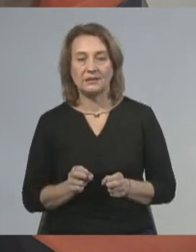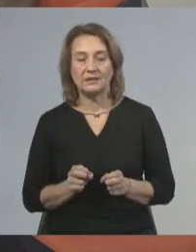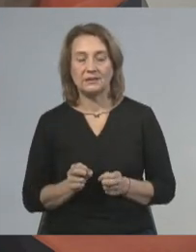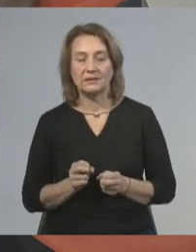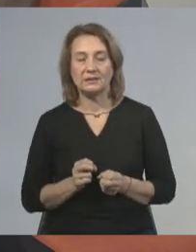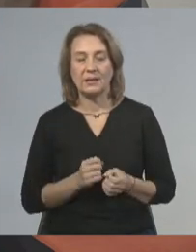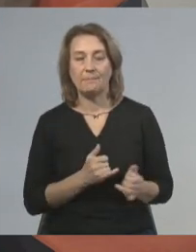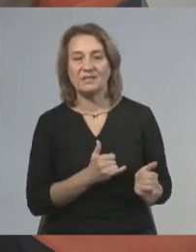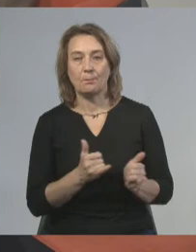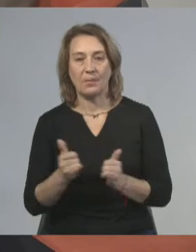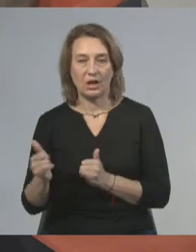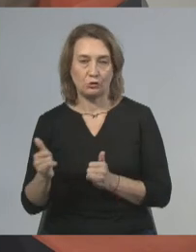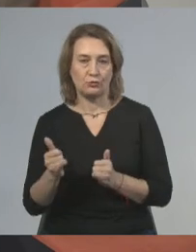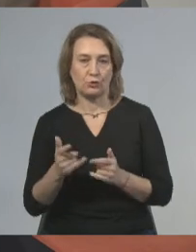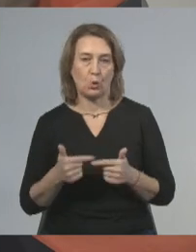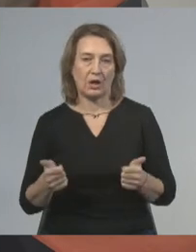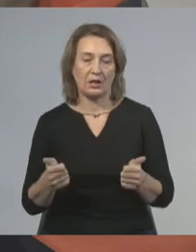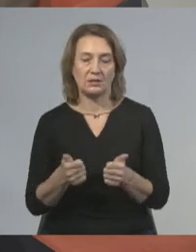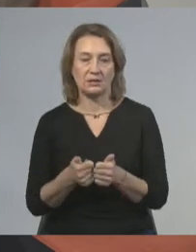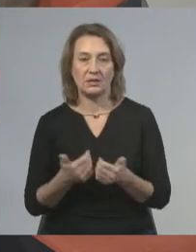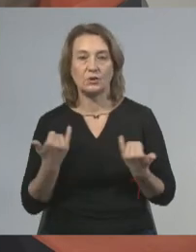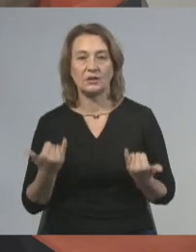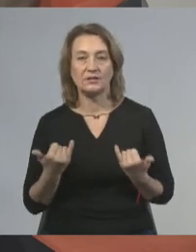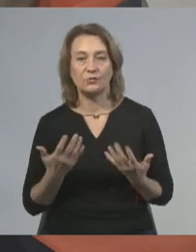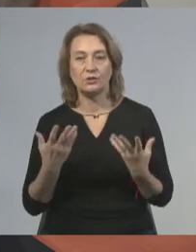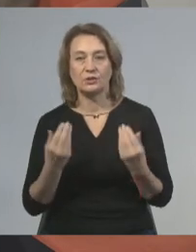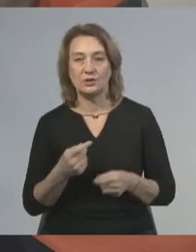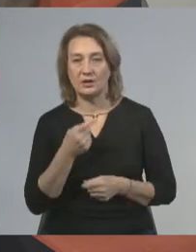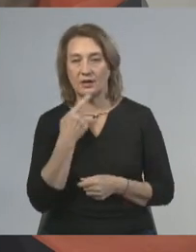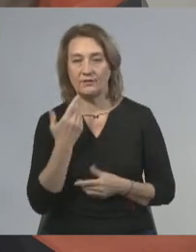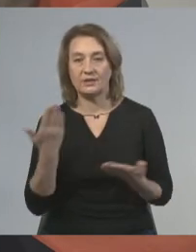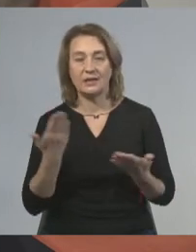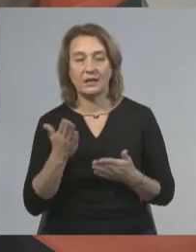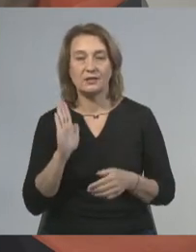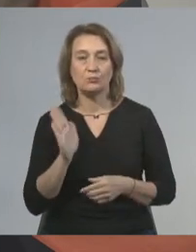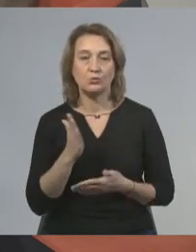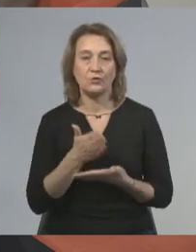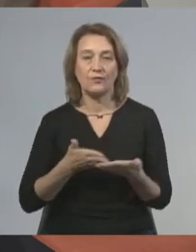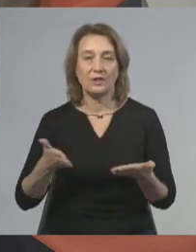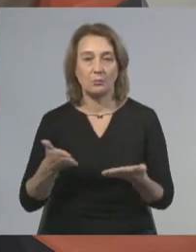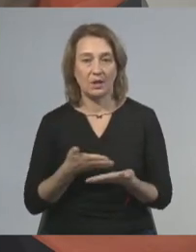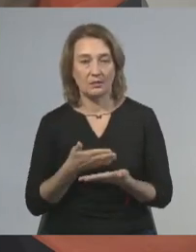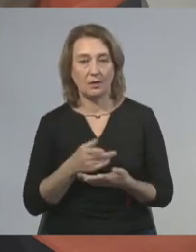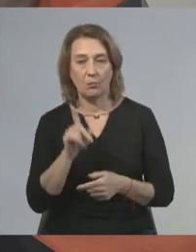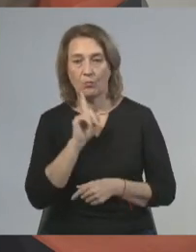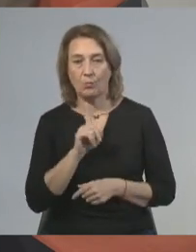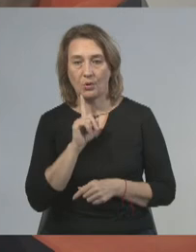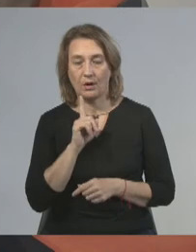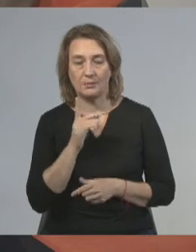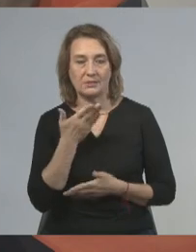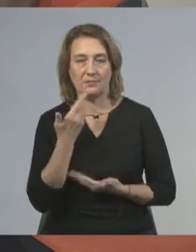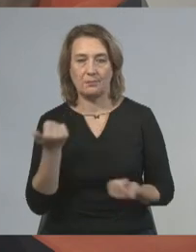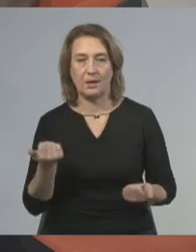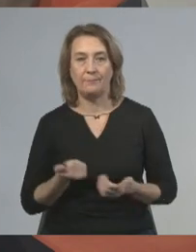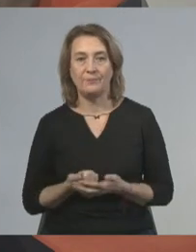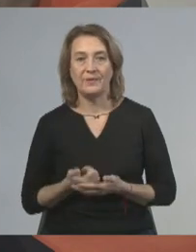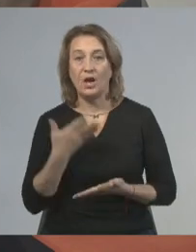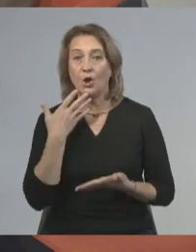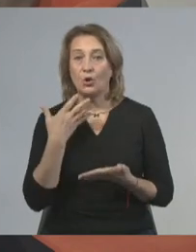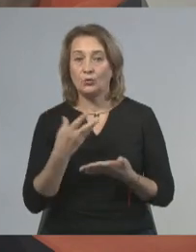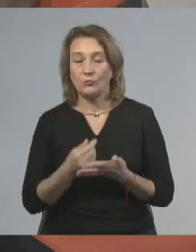for the for organizers of the electoral process that's why we shouldn't speak about some abolitions today